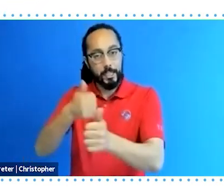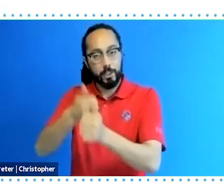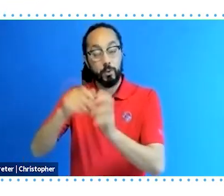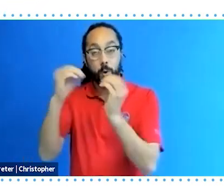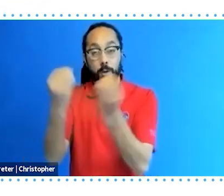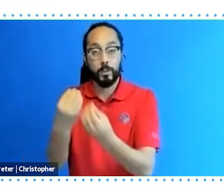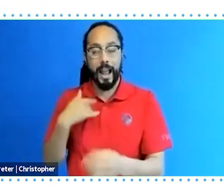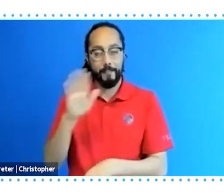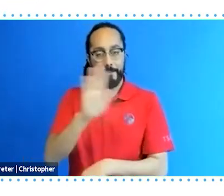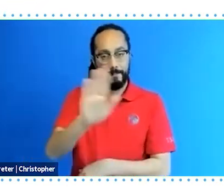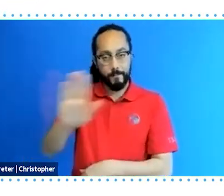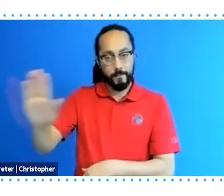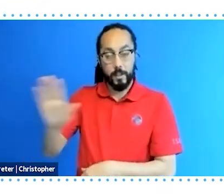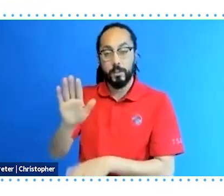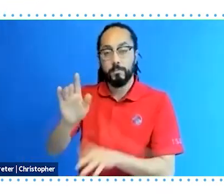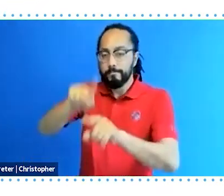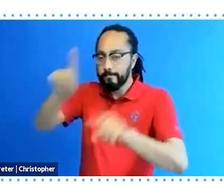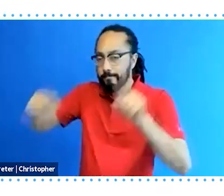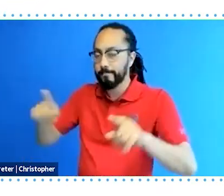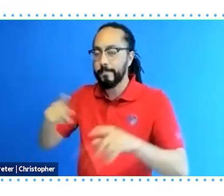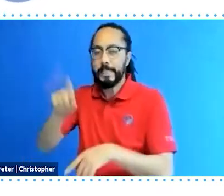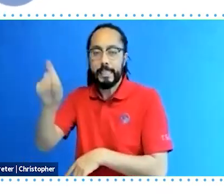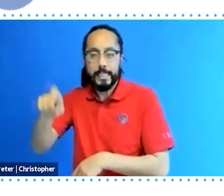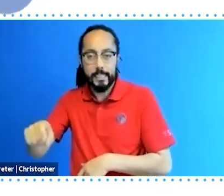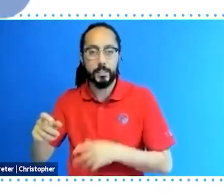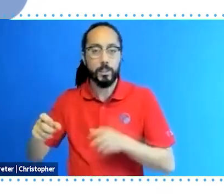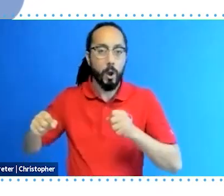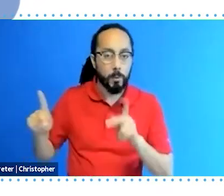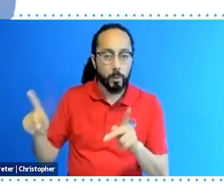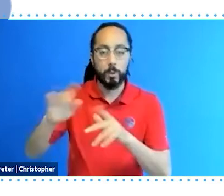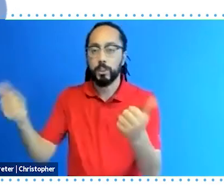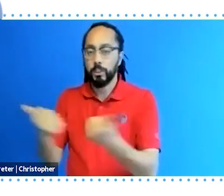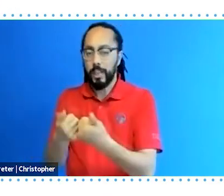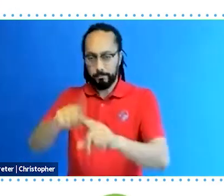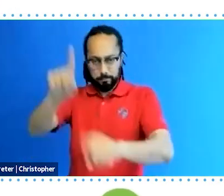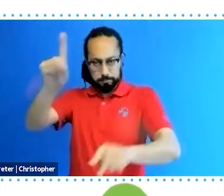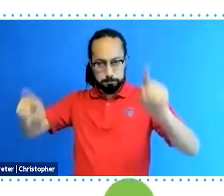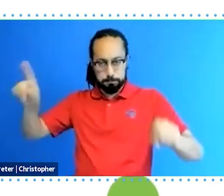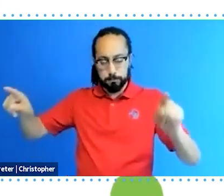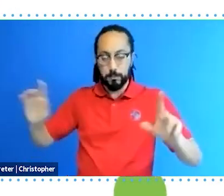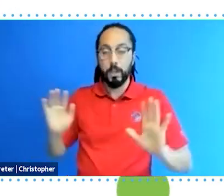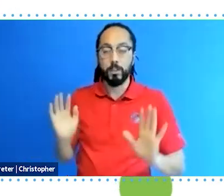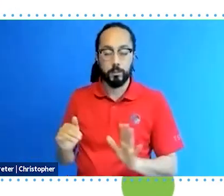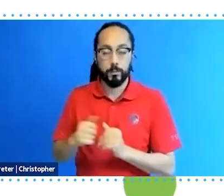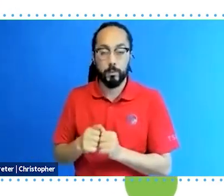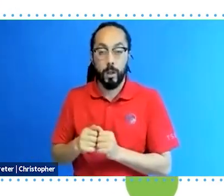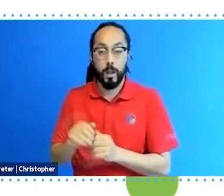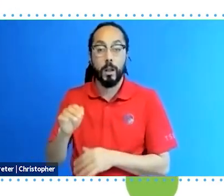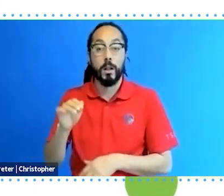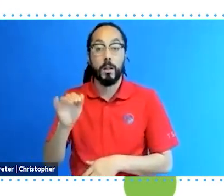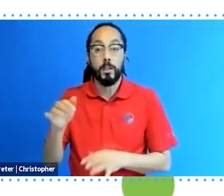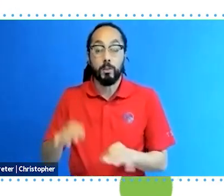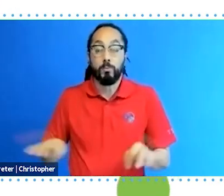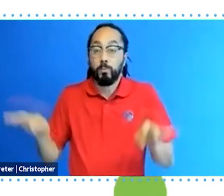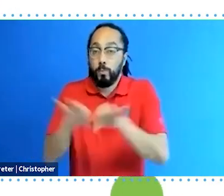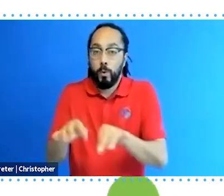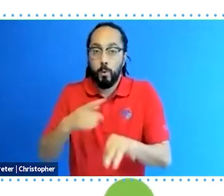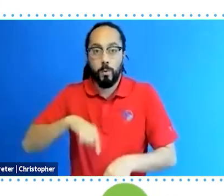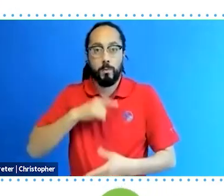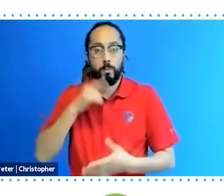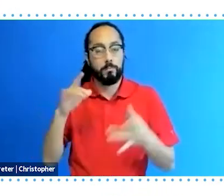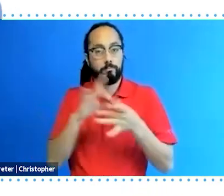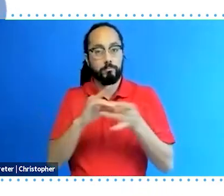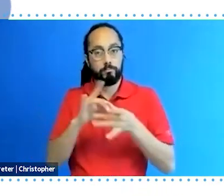own specific needs, opportunities, and challenges. And actually, that's very central to what we will be talking about today.